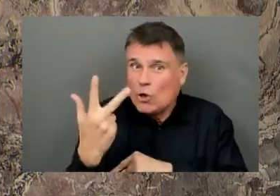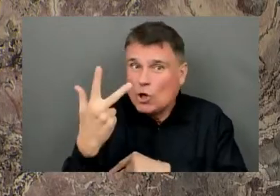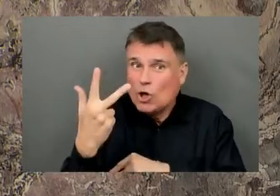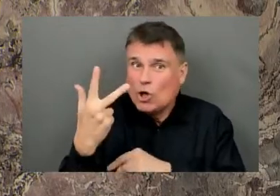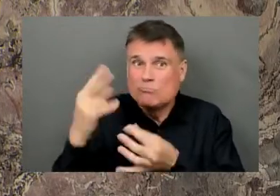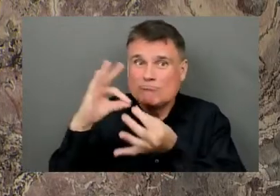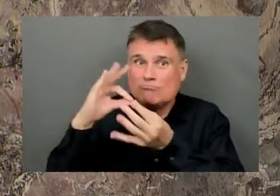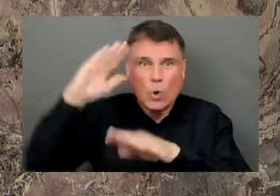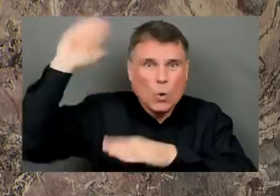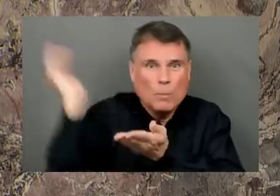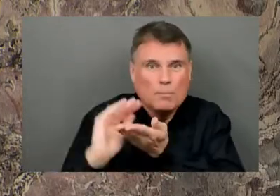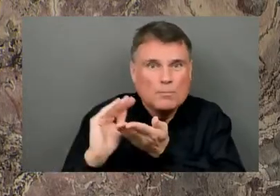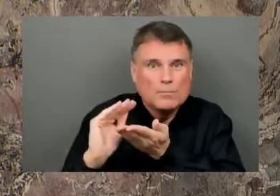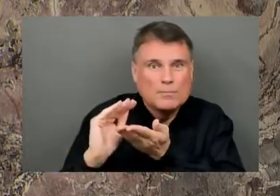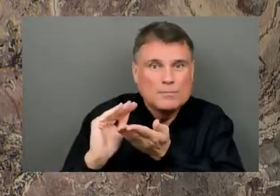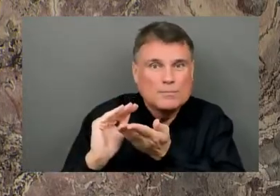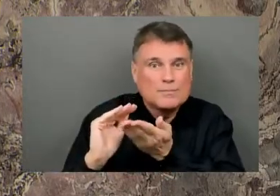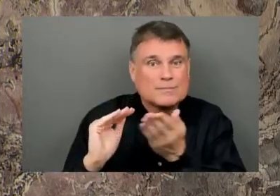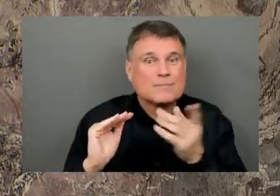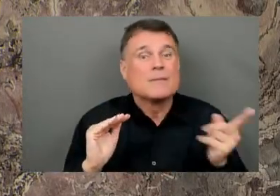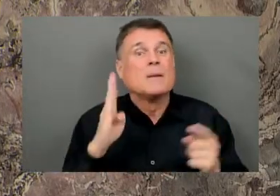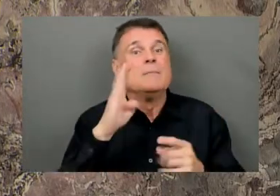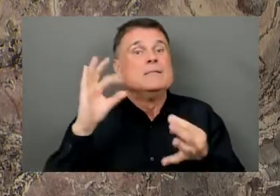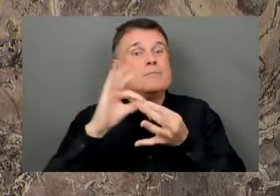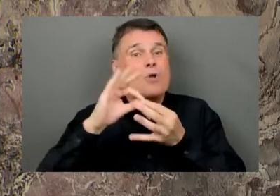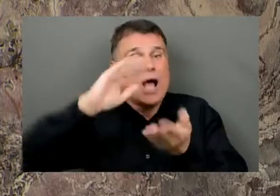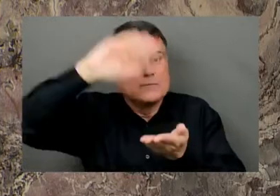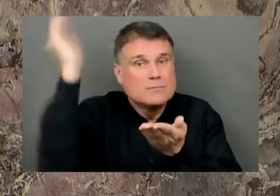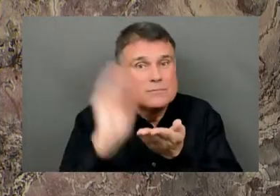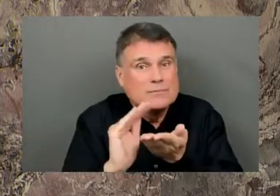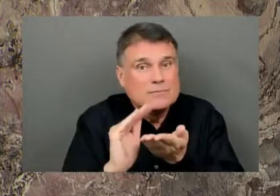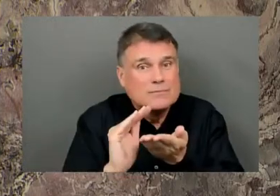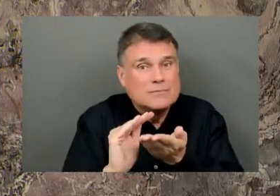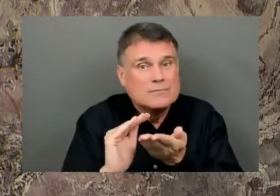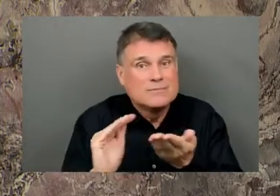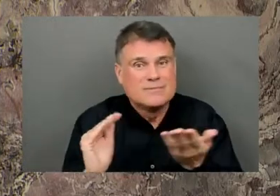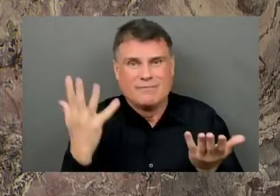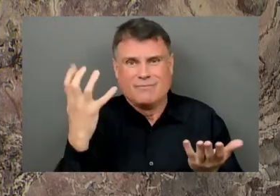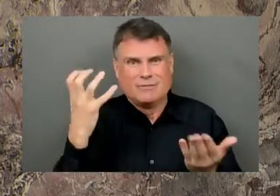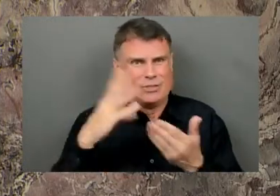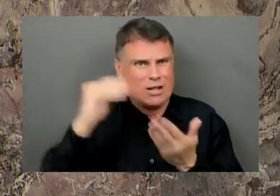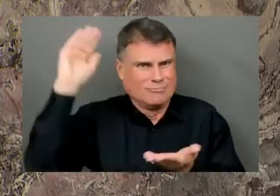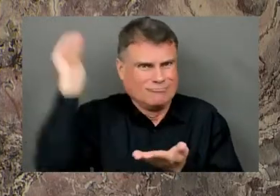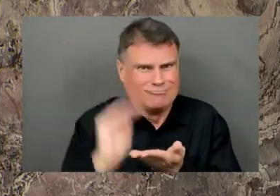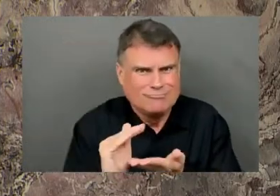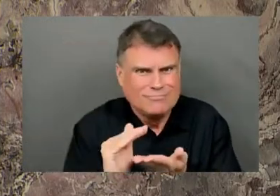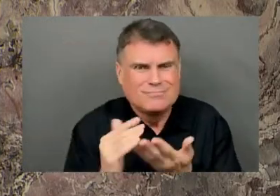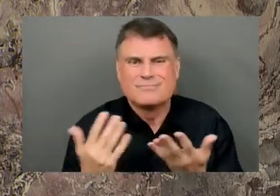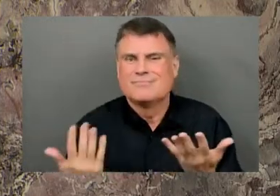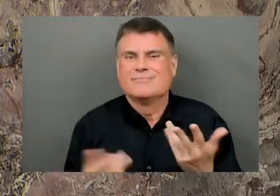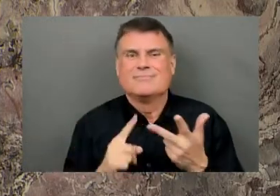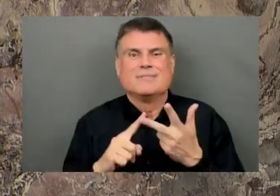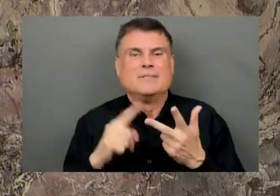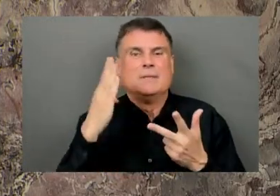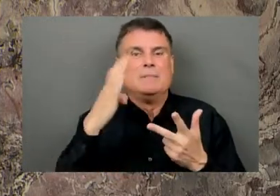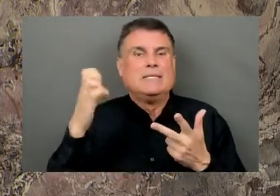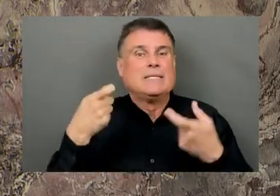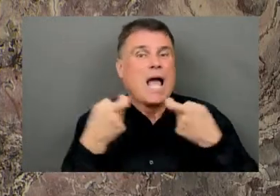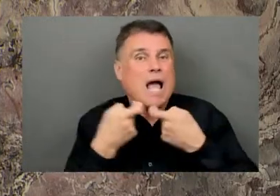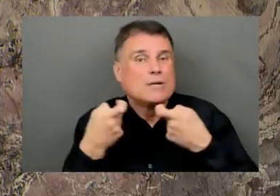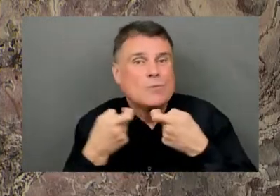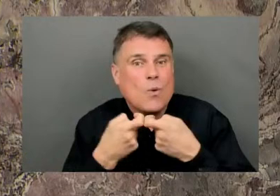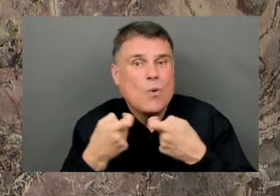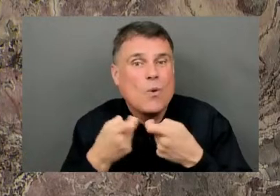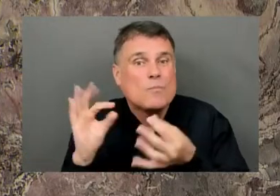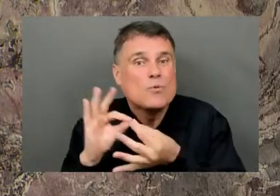dollars, whether it's reversing and holding steady BC hydro rates as opposed to the plan those on the other side had